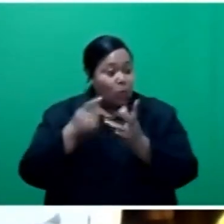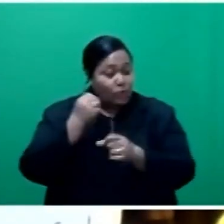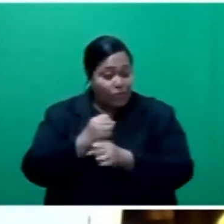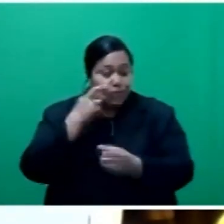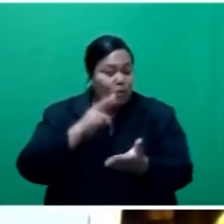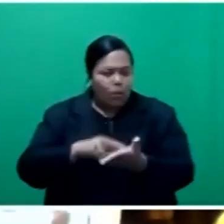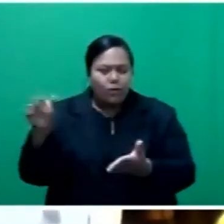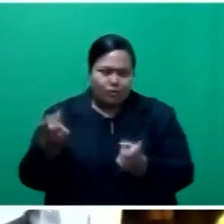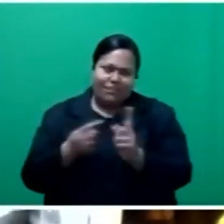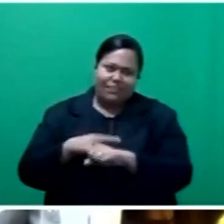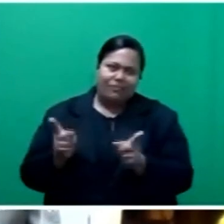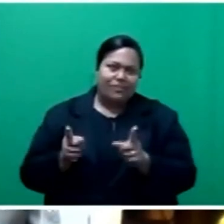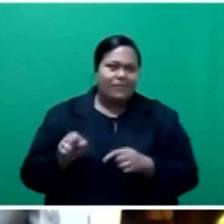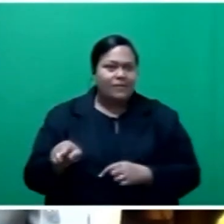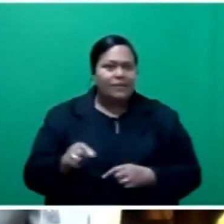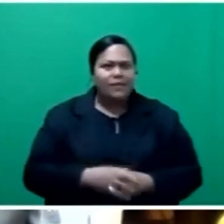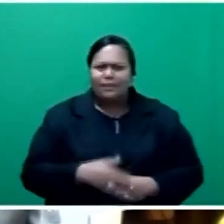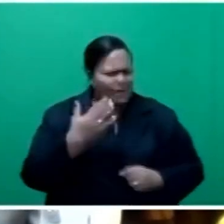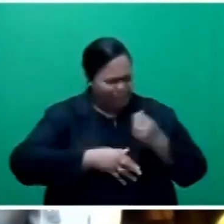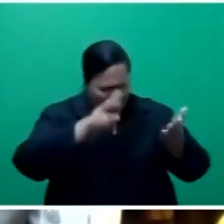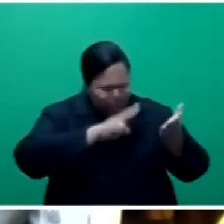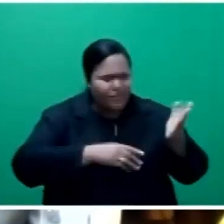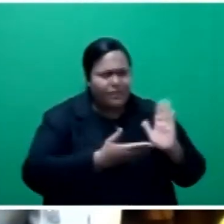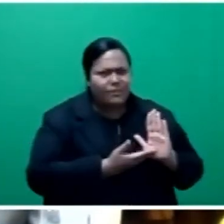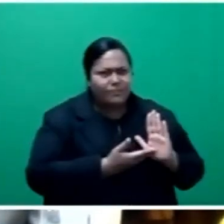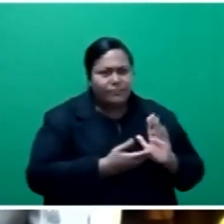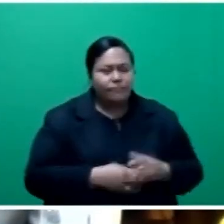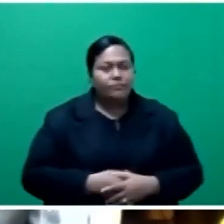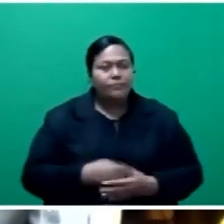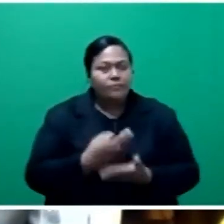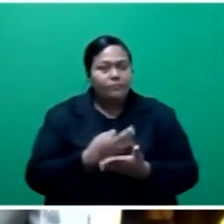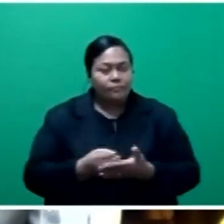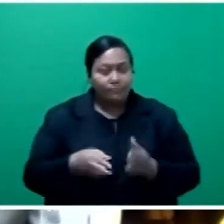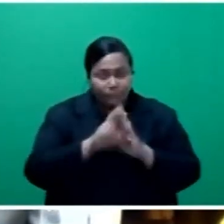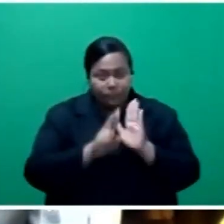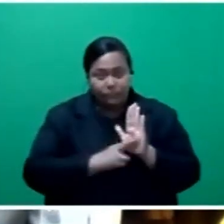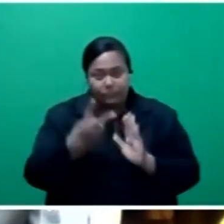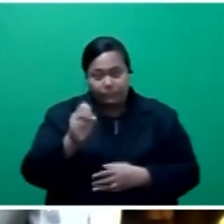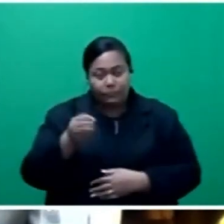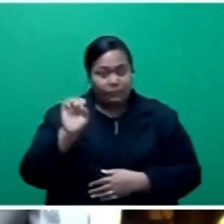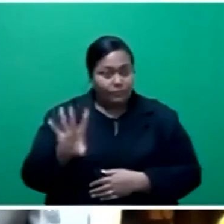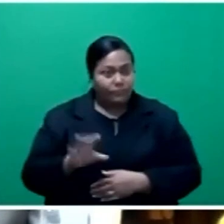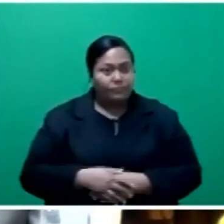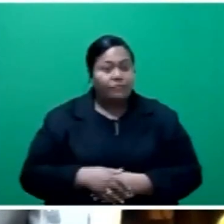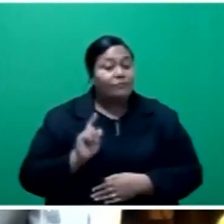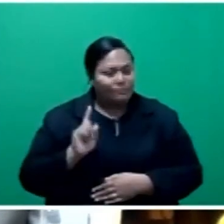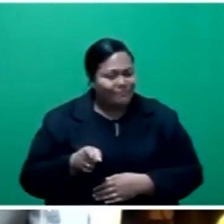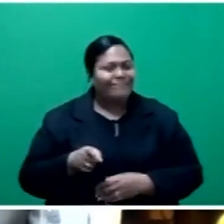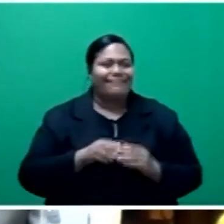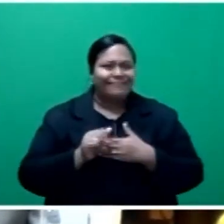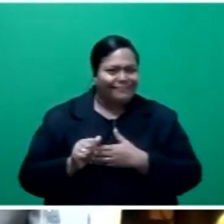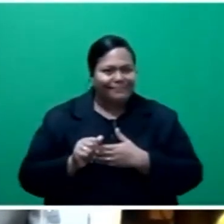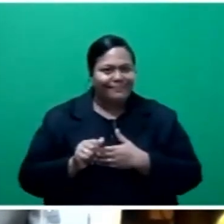the Financial Management Act. They have not even read that, it would appear, and the finance instructions of 2010. This is what's leading to this preposterous